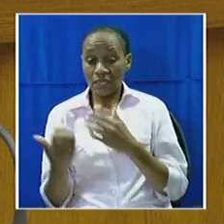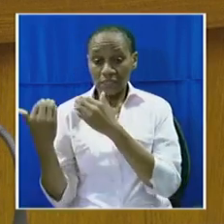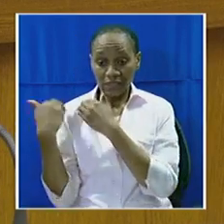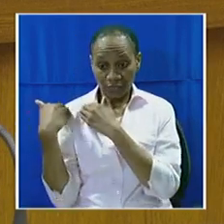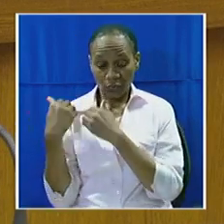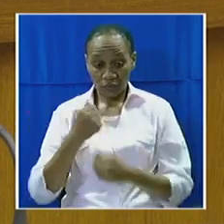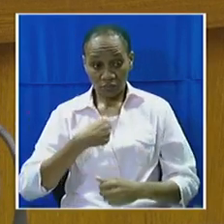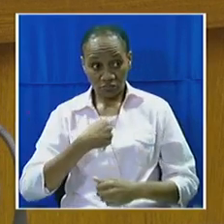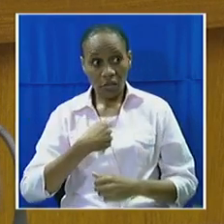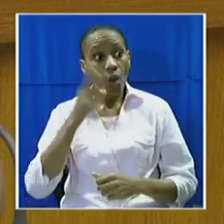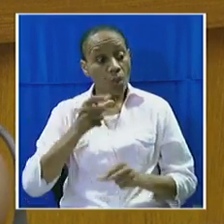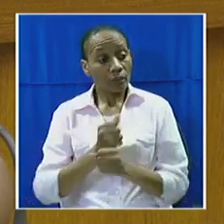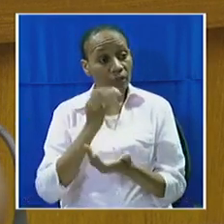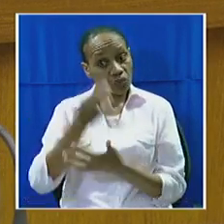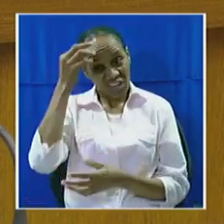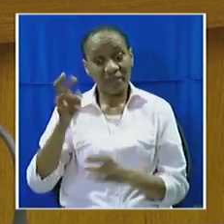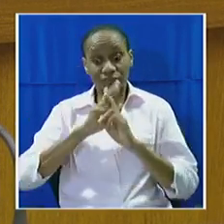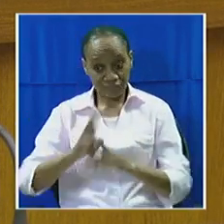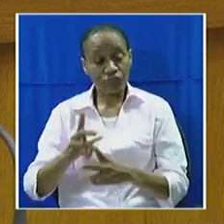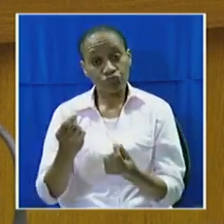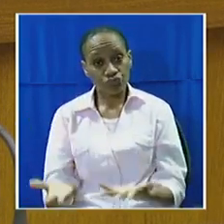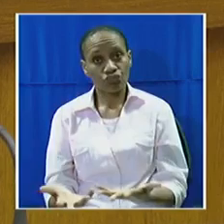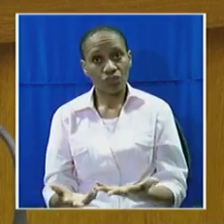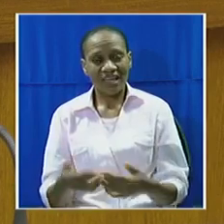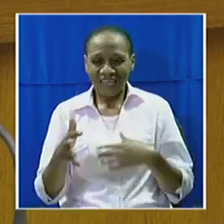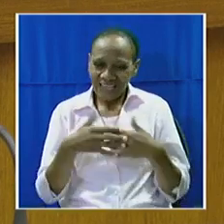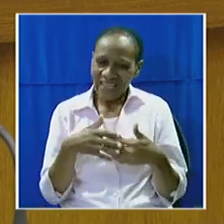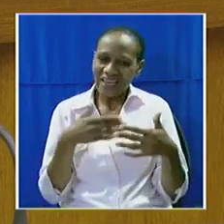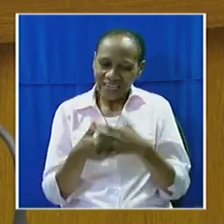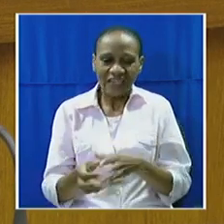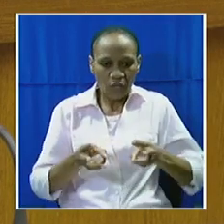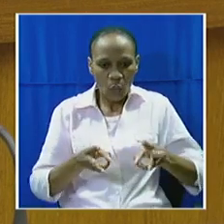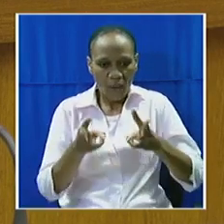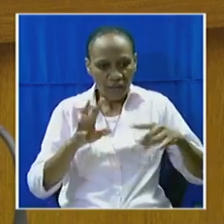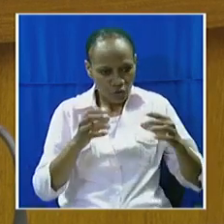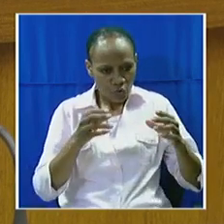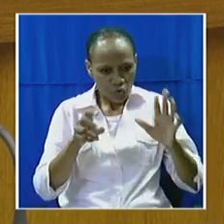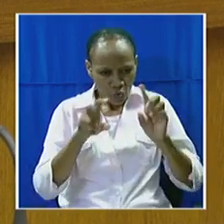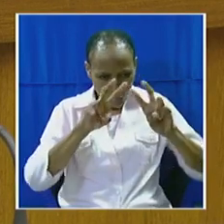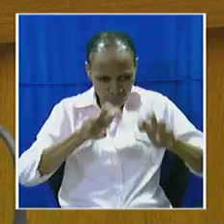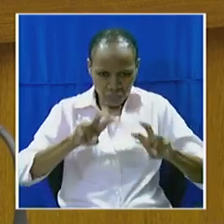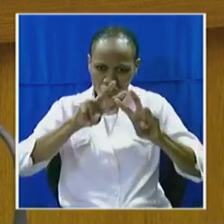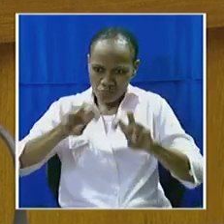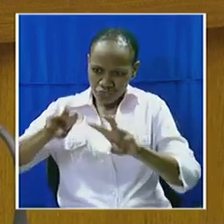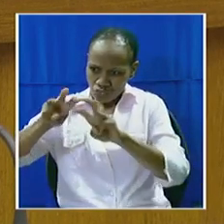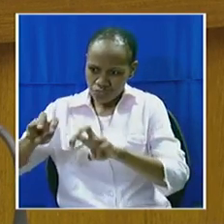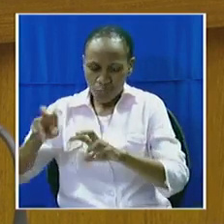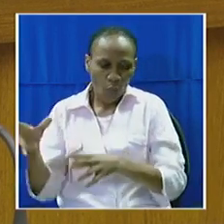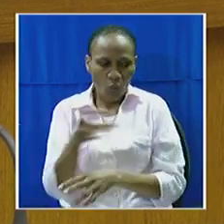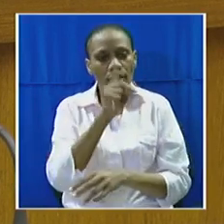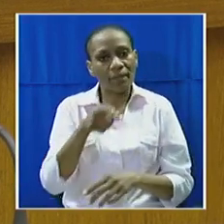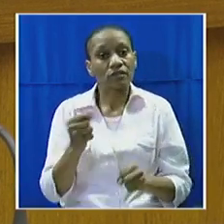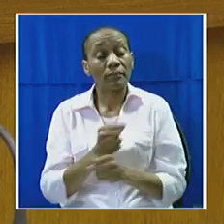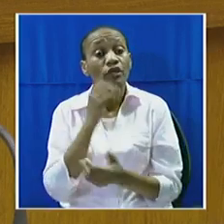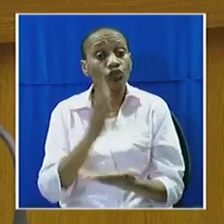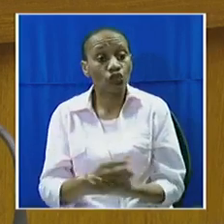to hold this government to account. Every possible precaution must be taken to prevent a breakout and spread of the